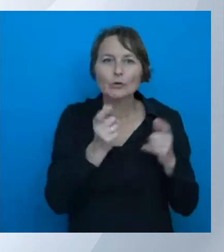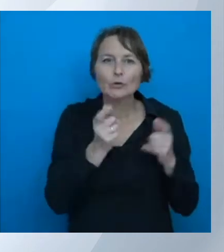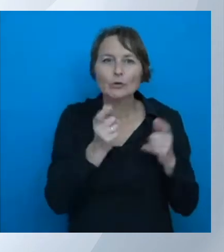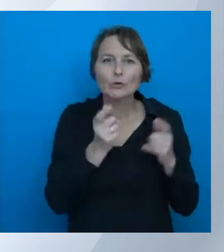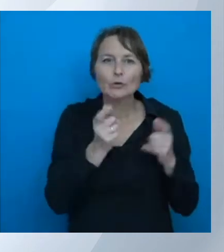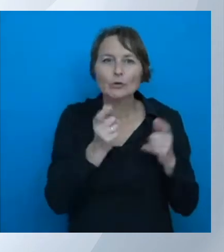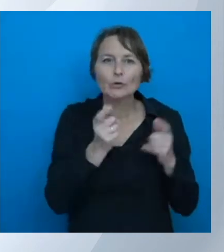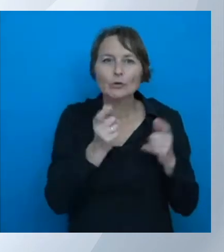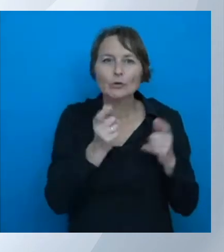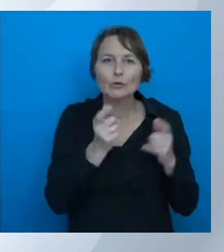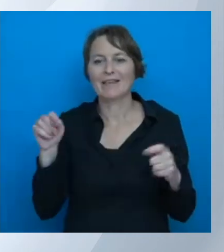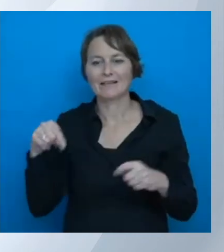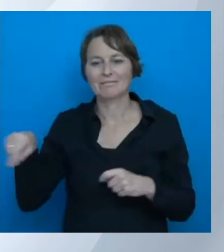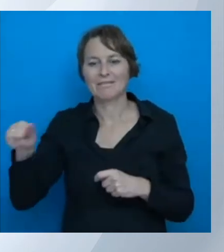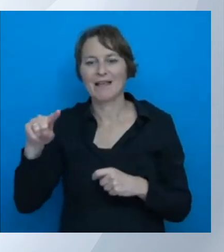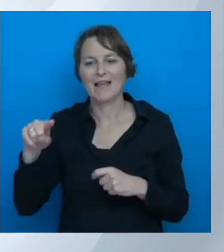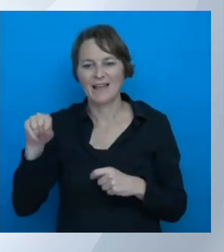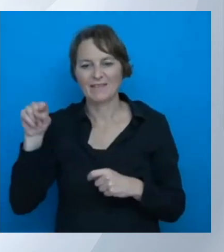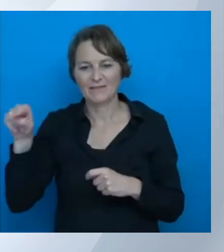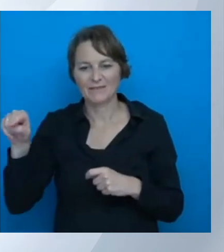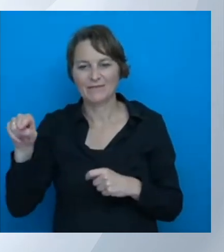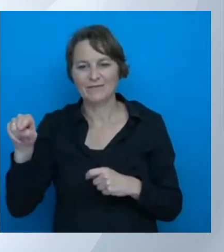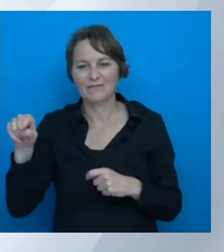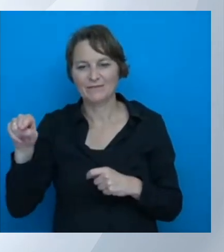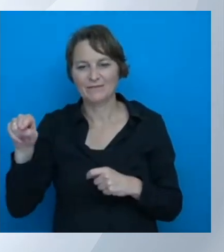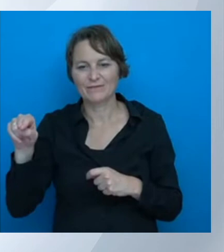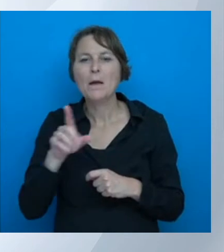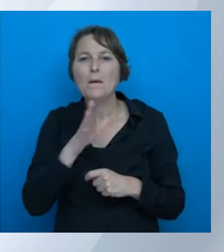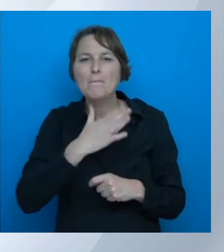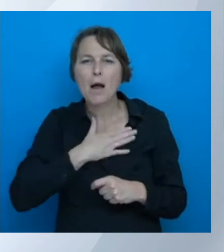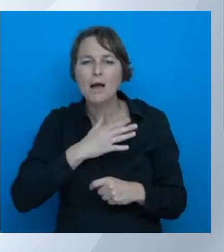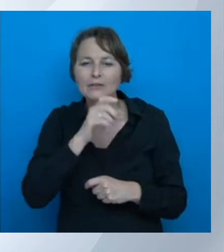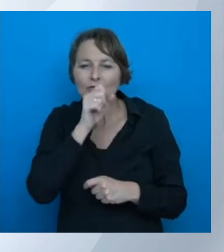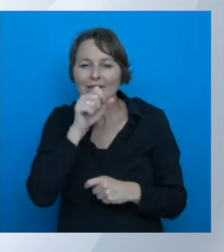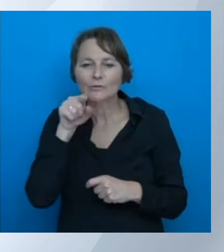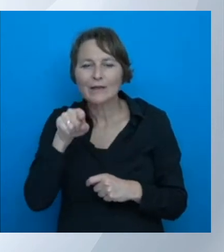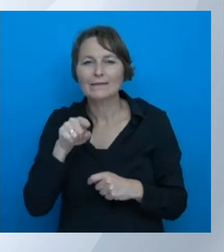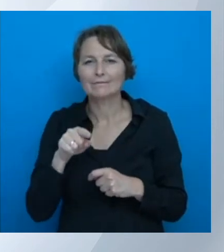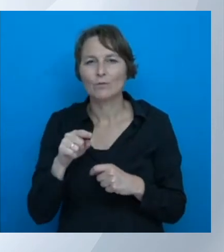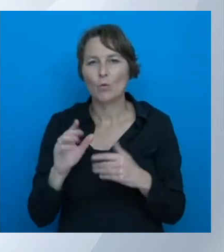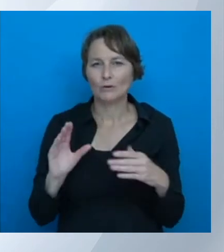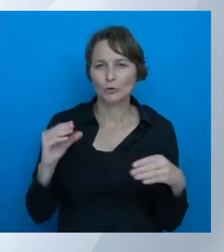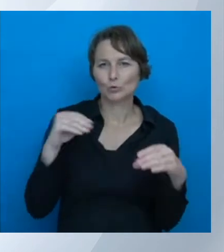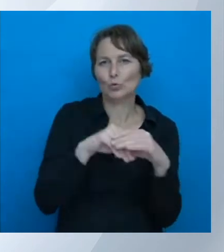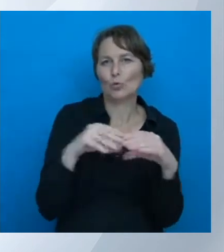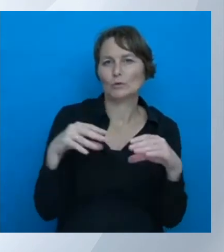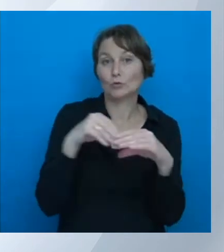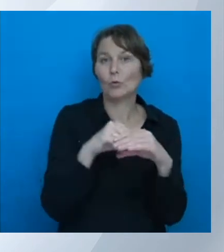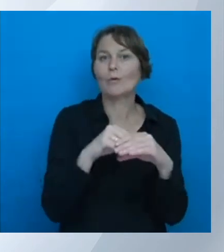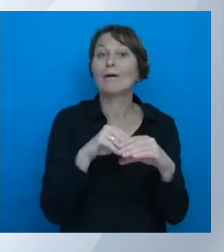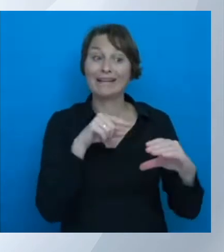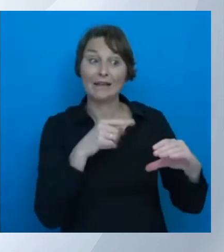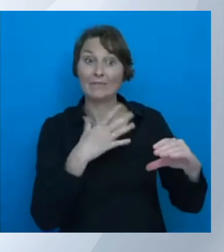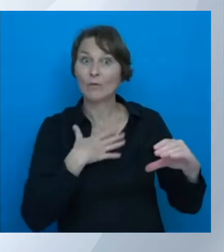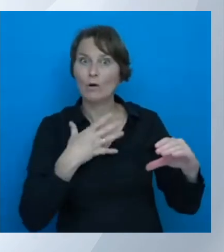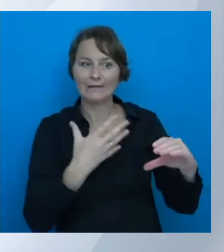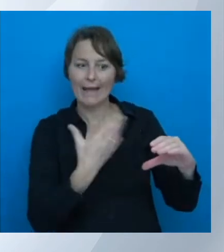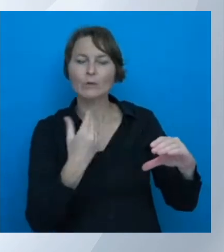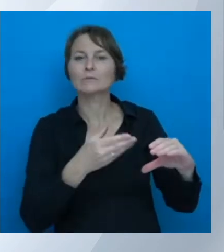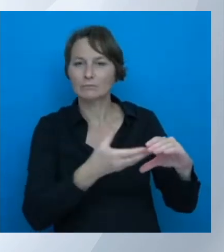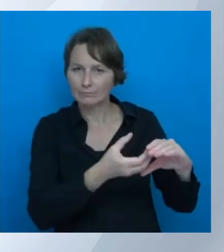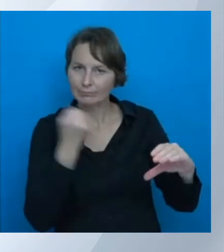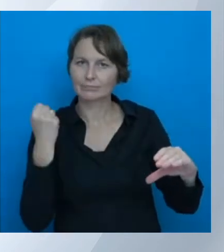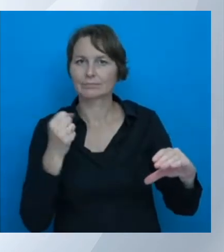as my secret store, I can do this localhost call and get the data out of my vault.